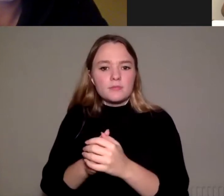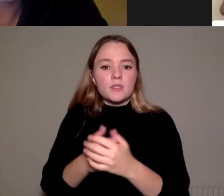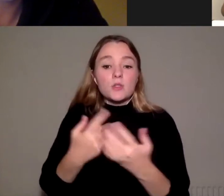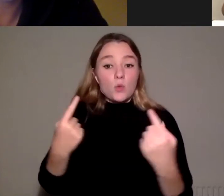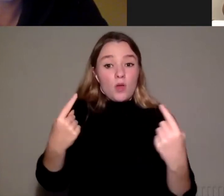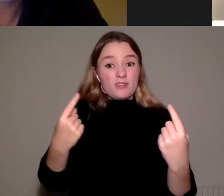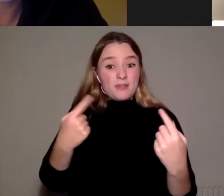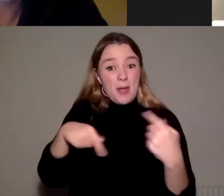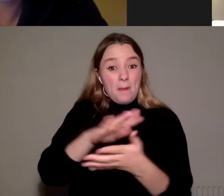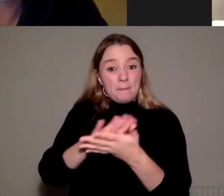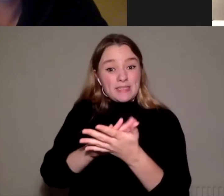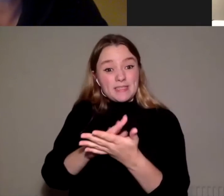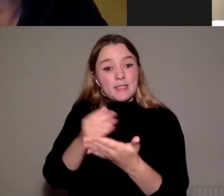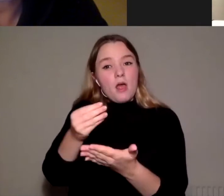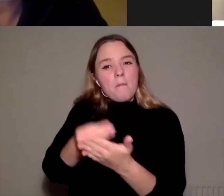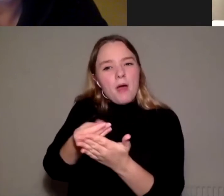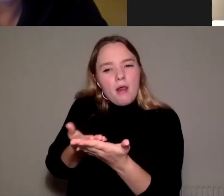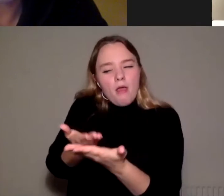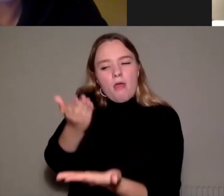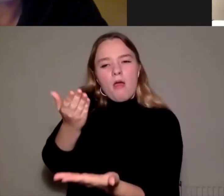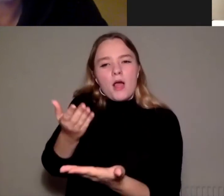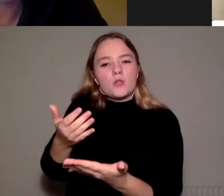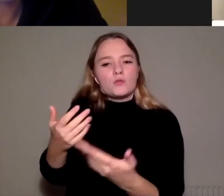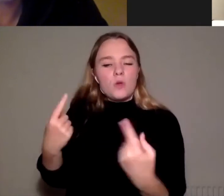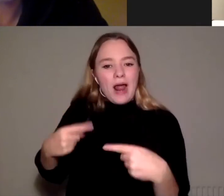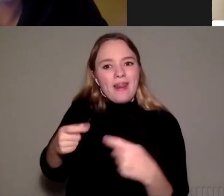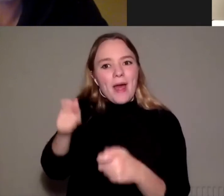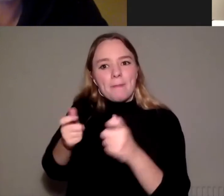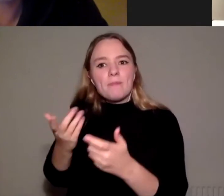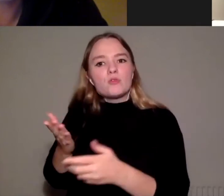speak, opportunities to go to events